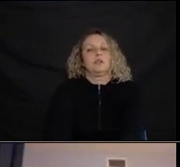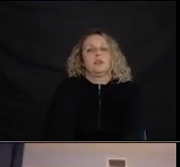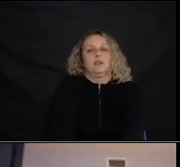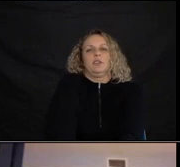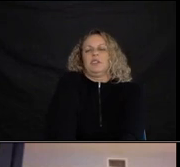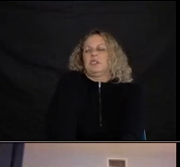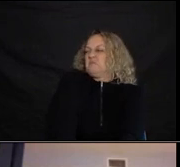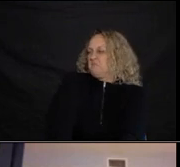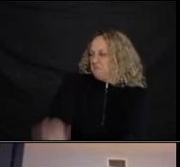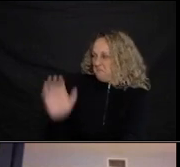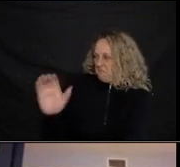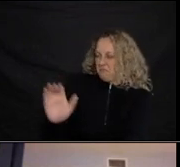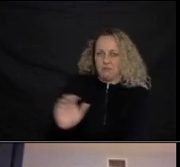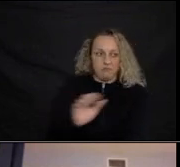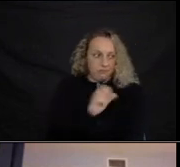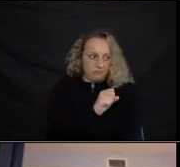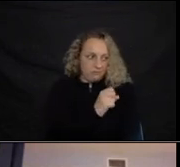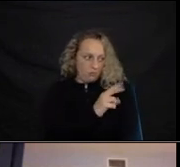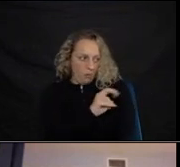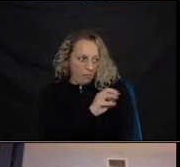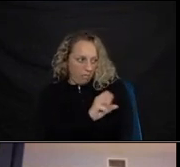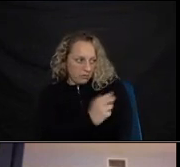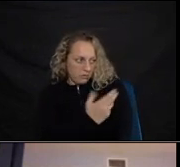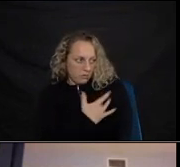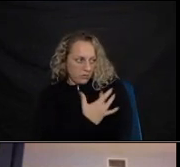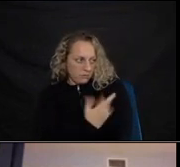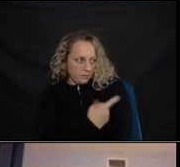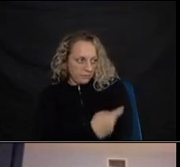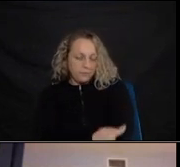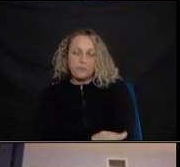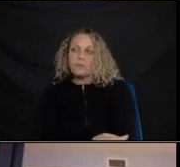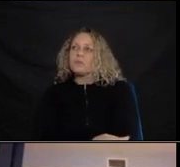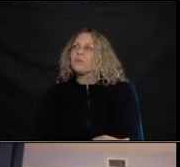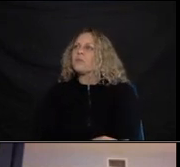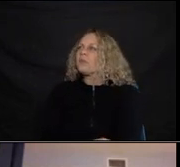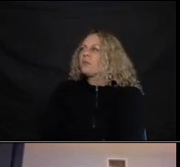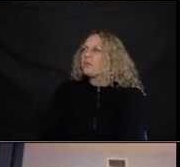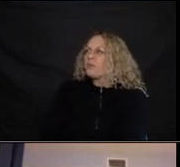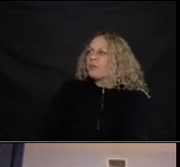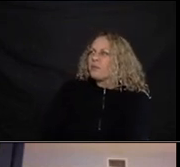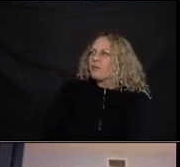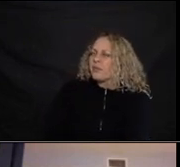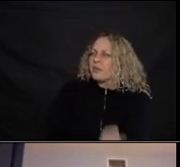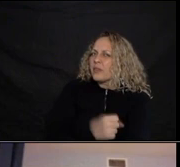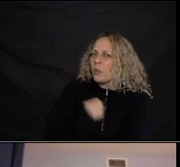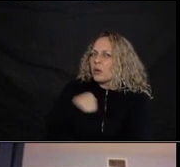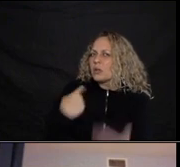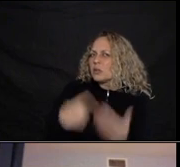Mayor? Yes, Commissioner Romulus. Are we opening up for discussion now?